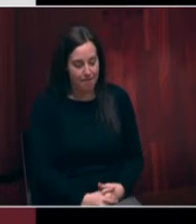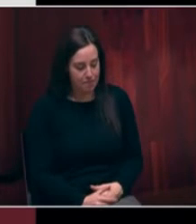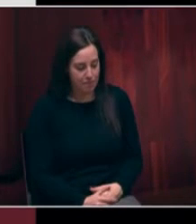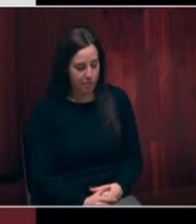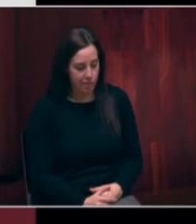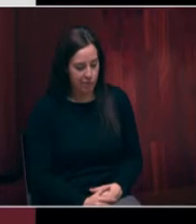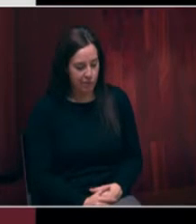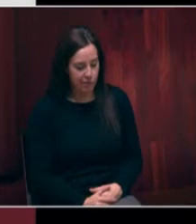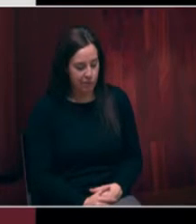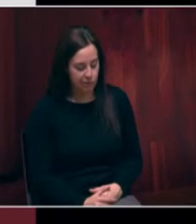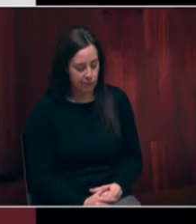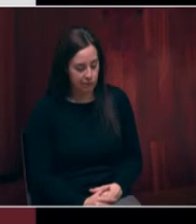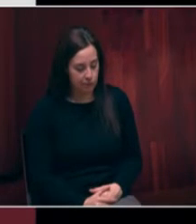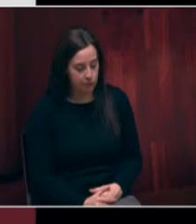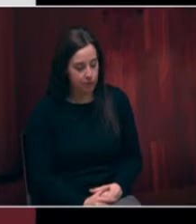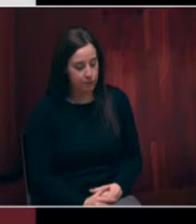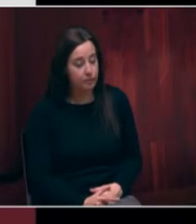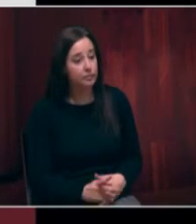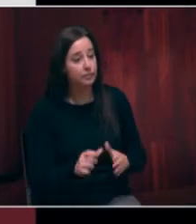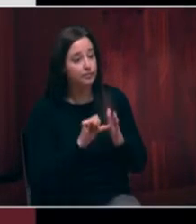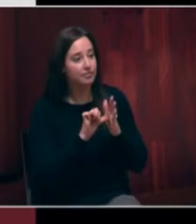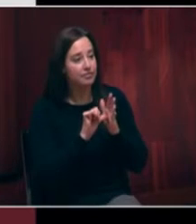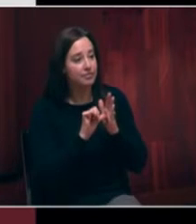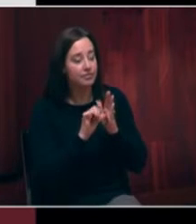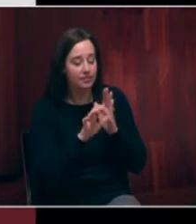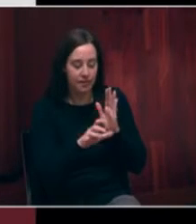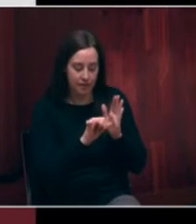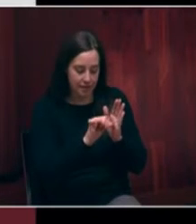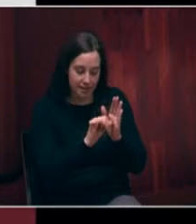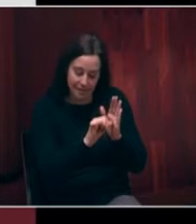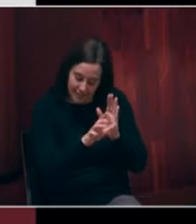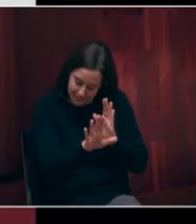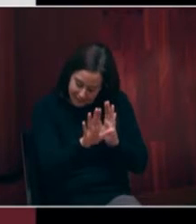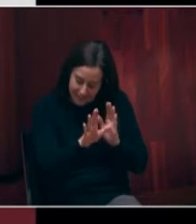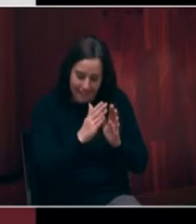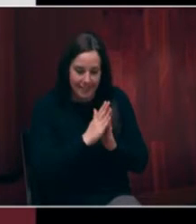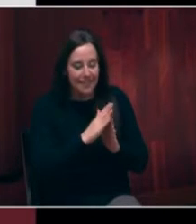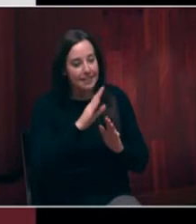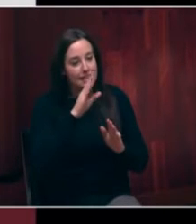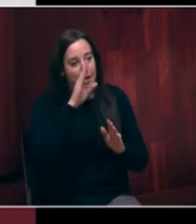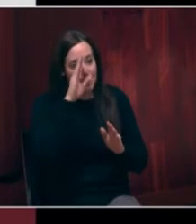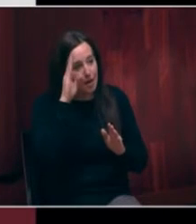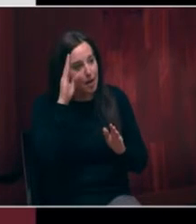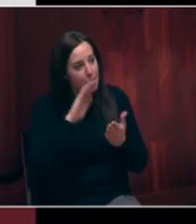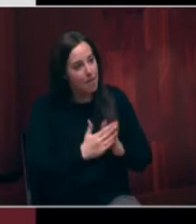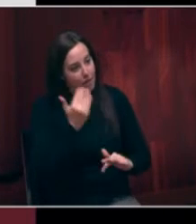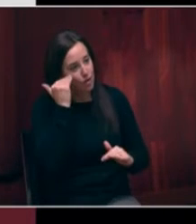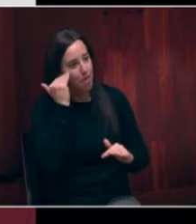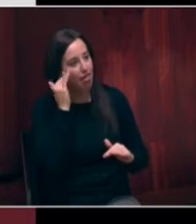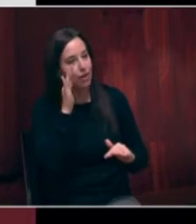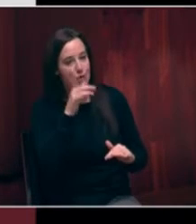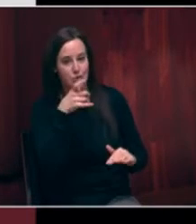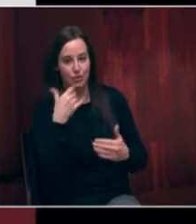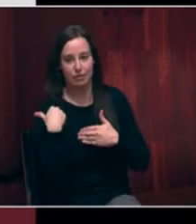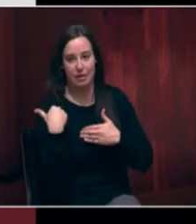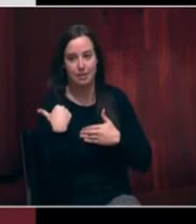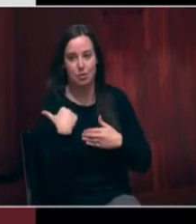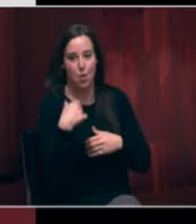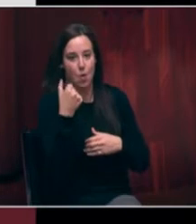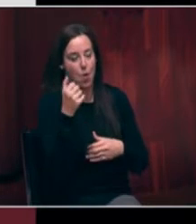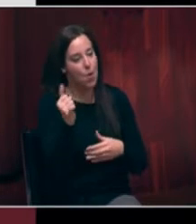Again, Gritch, emphasize this, get to know your credit card holder, because down the road, once that checkout system is turned on with credit cards, it's